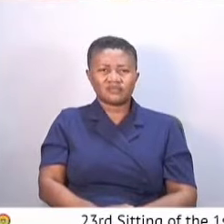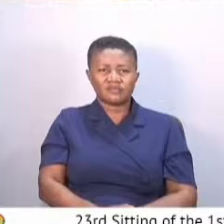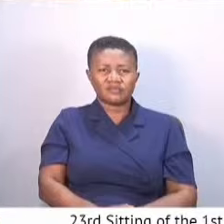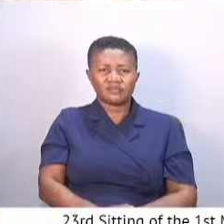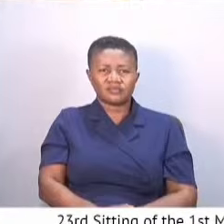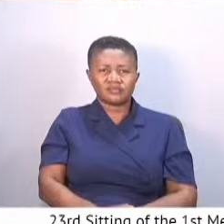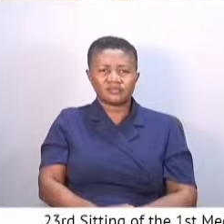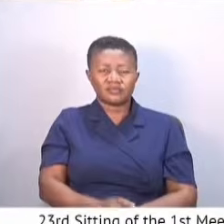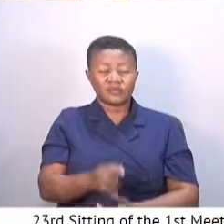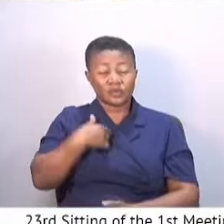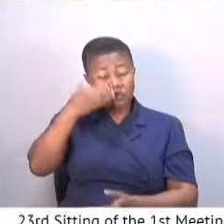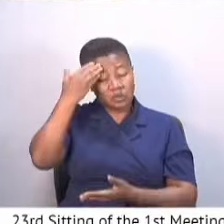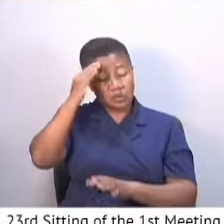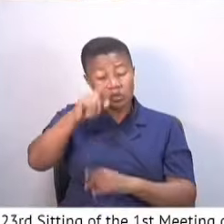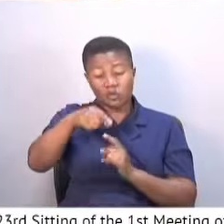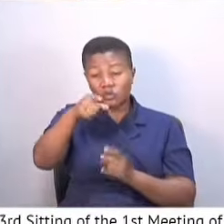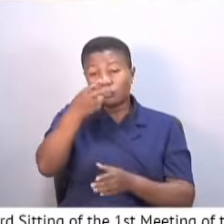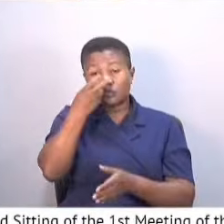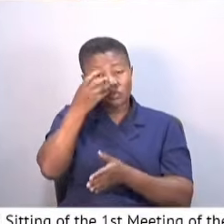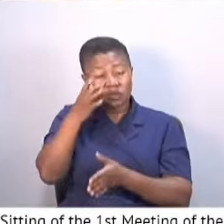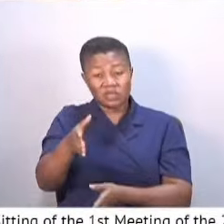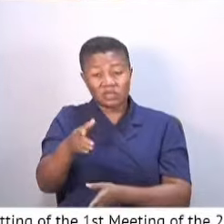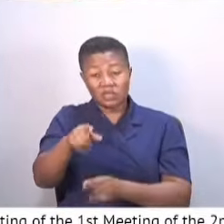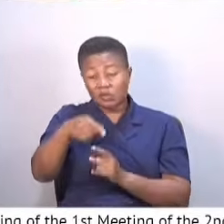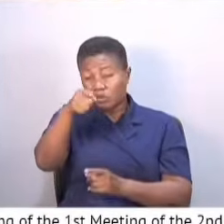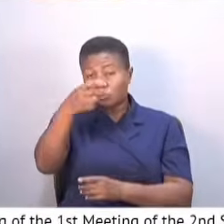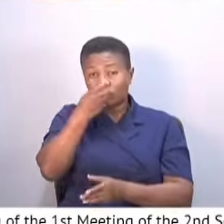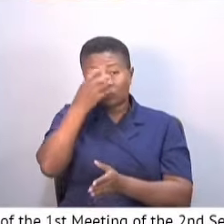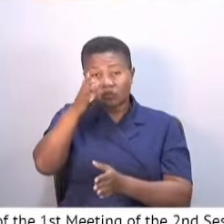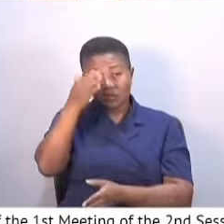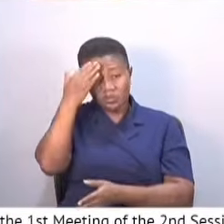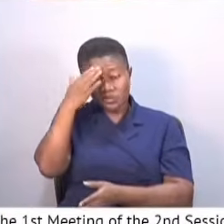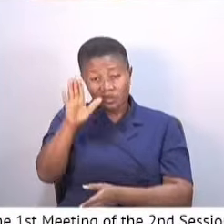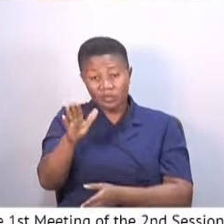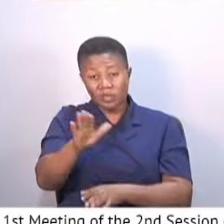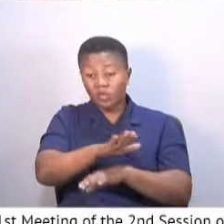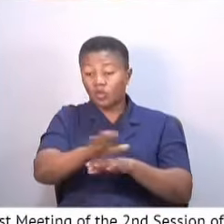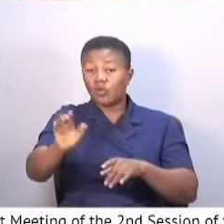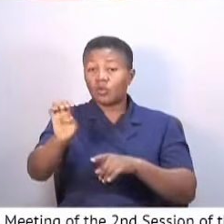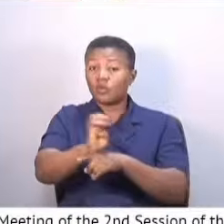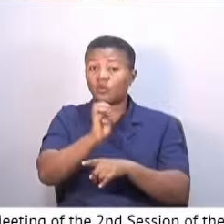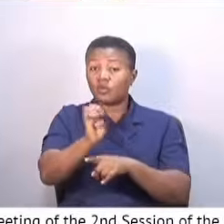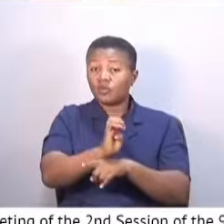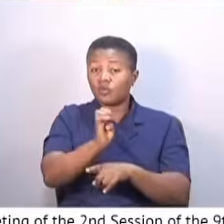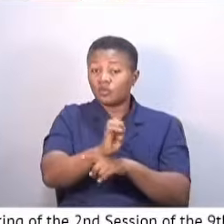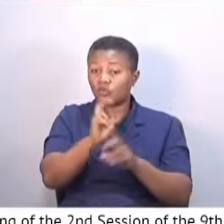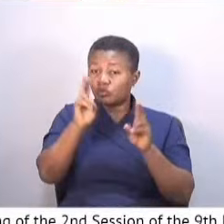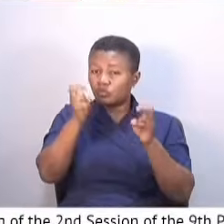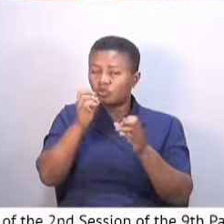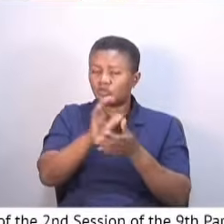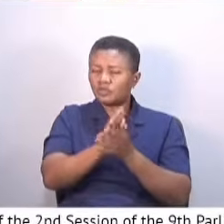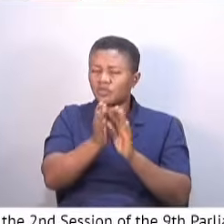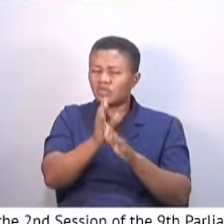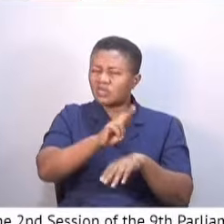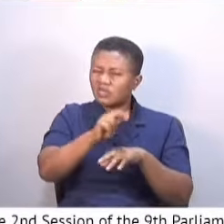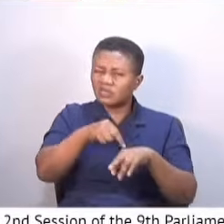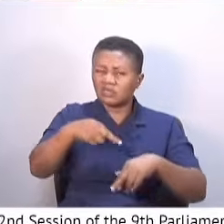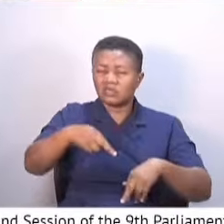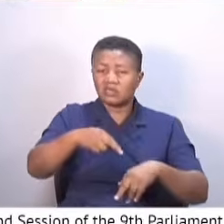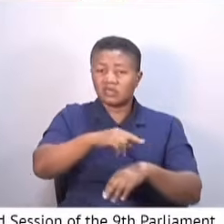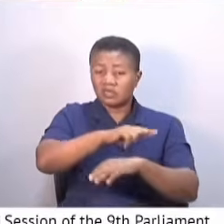I do not know about you. Speaker, I do not know about you, but the unemployment rate is becoming a national security risk, a